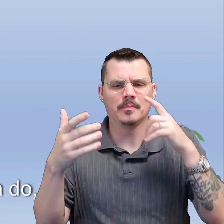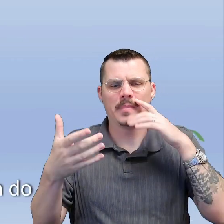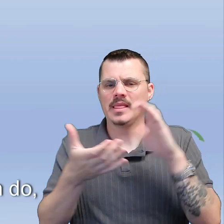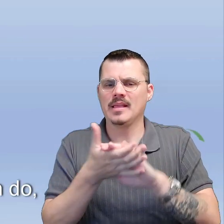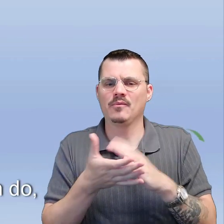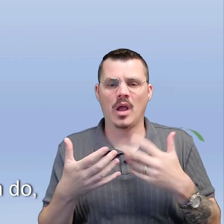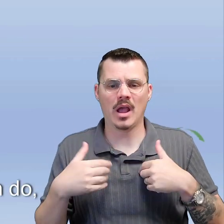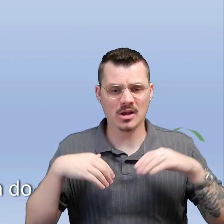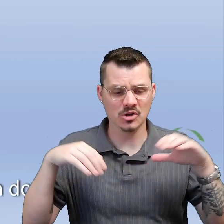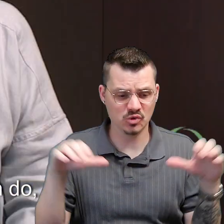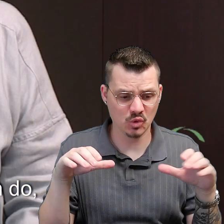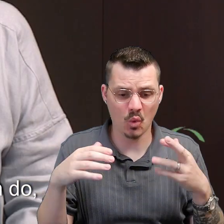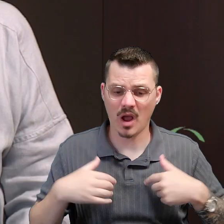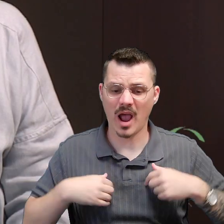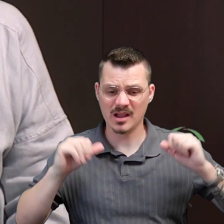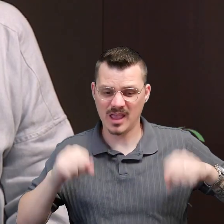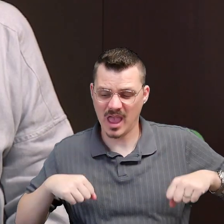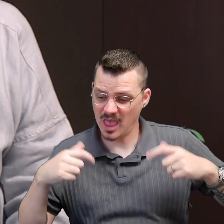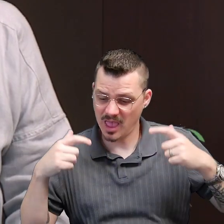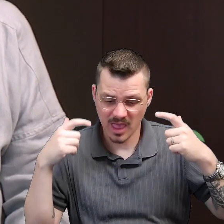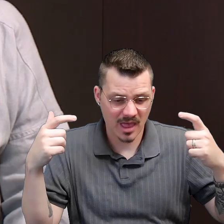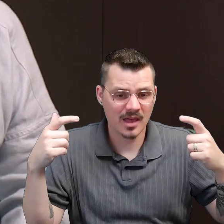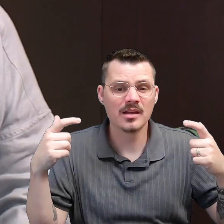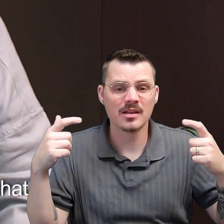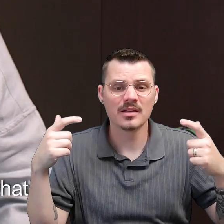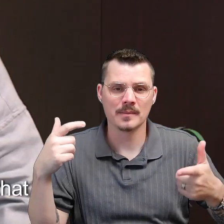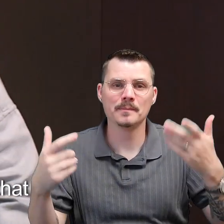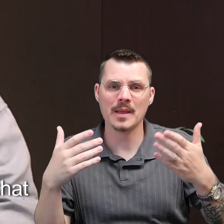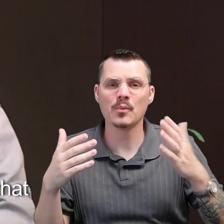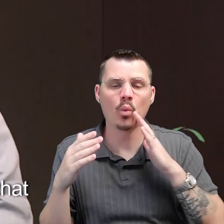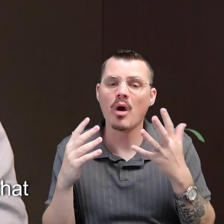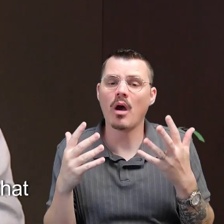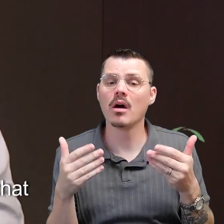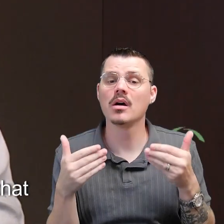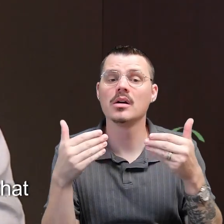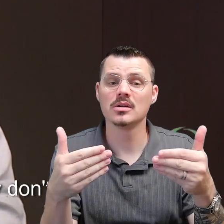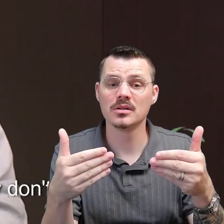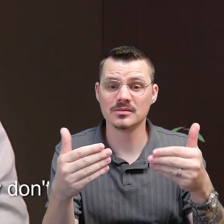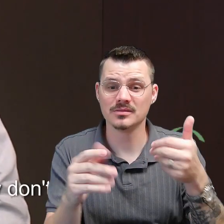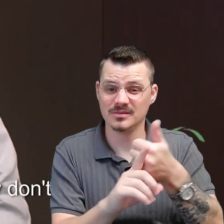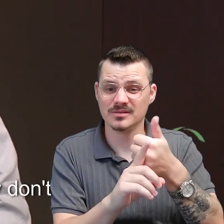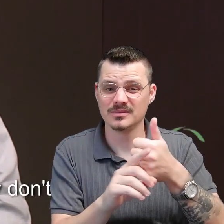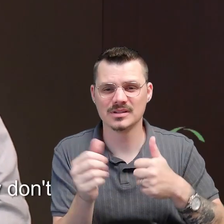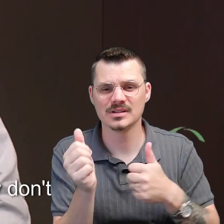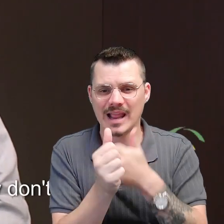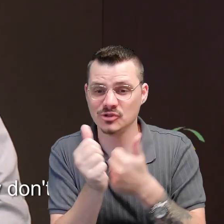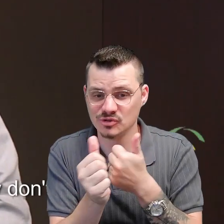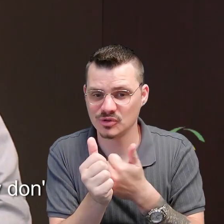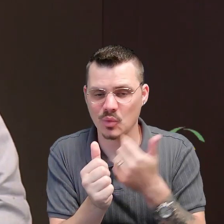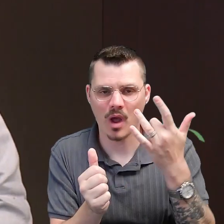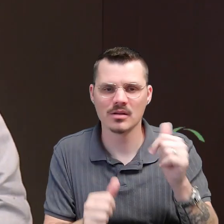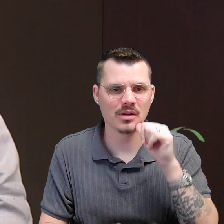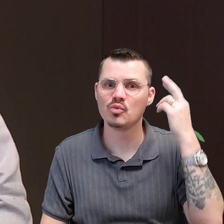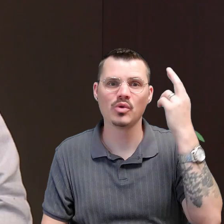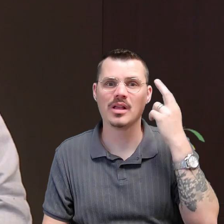in what they've done or what they can do, they may end up trying to do things that are very, very dangerous because they